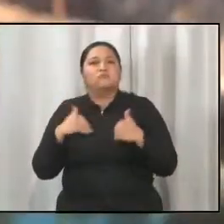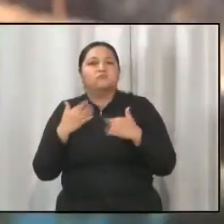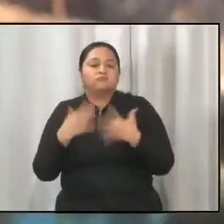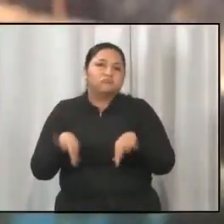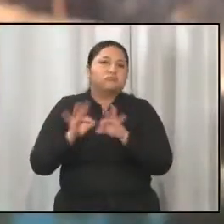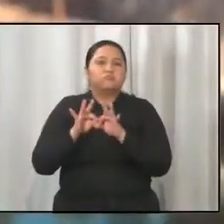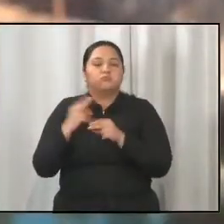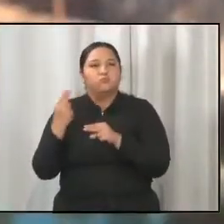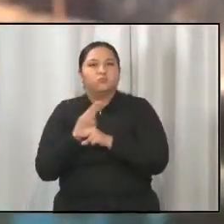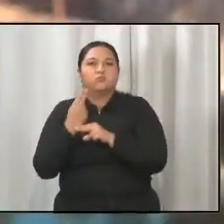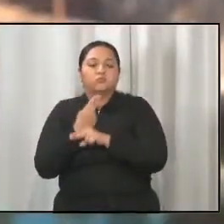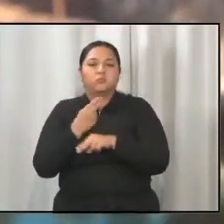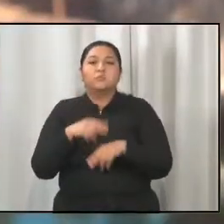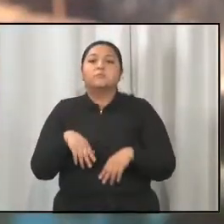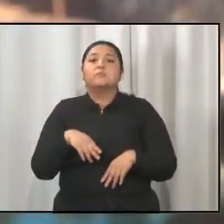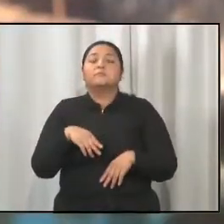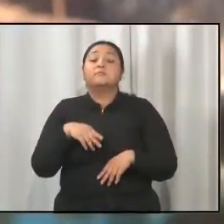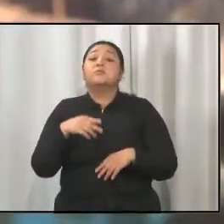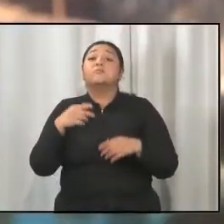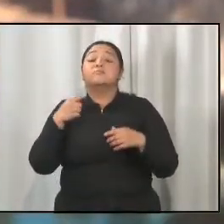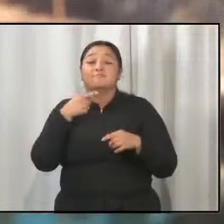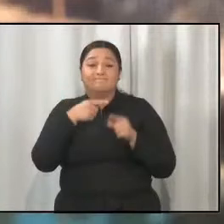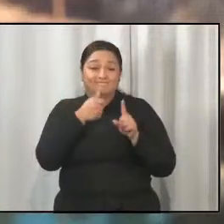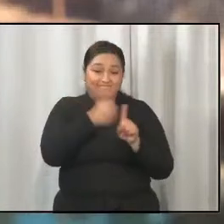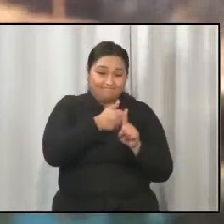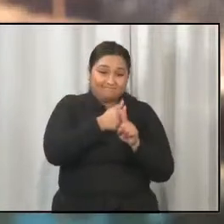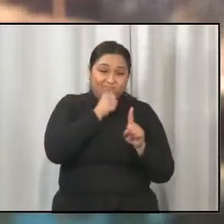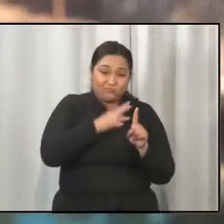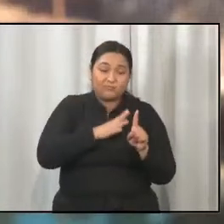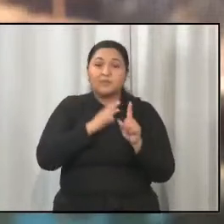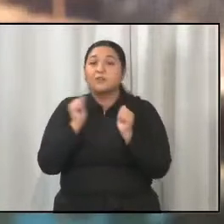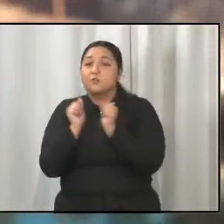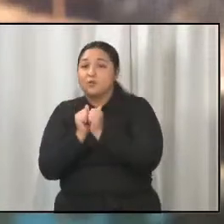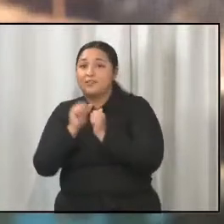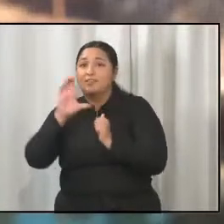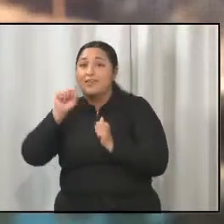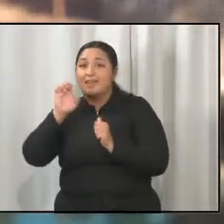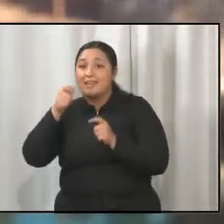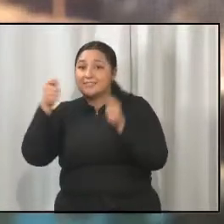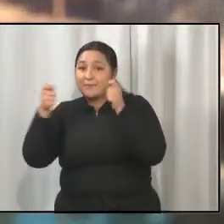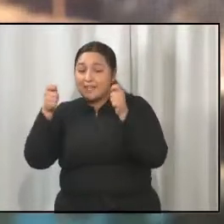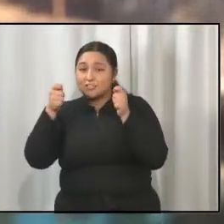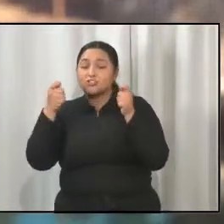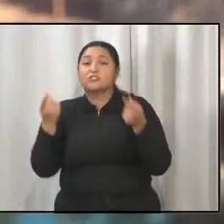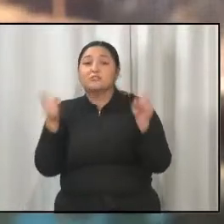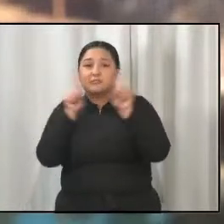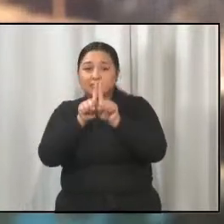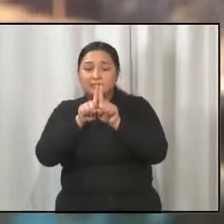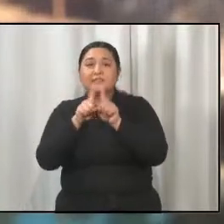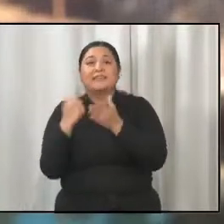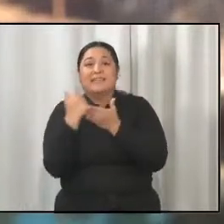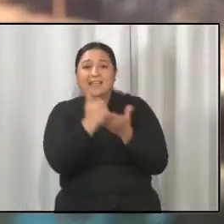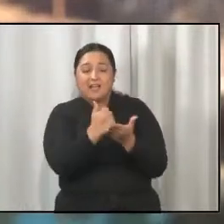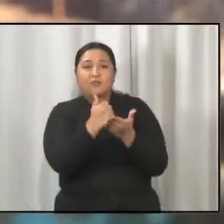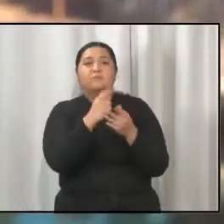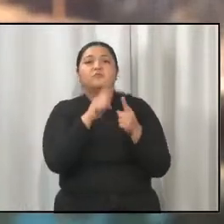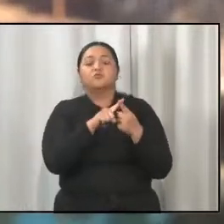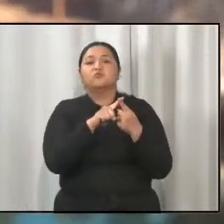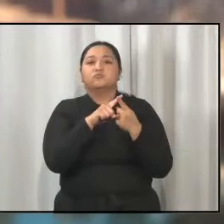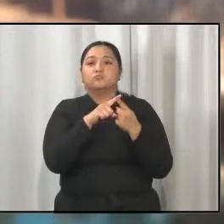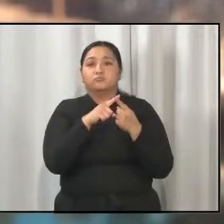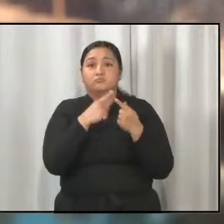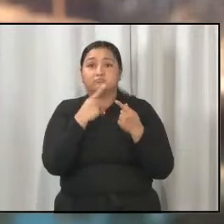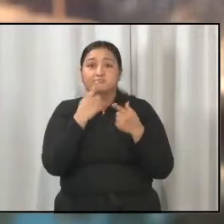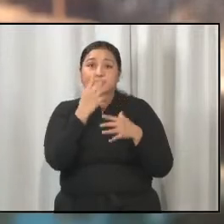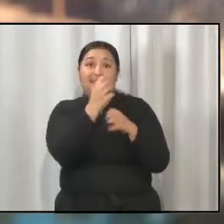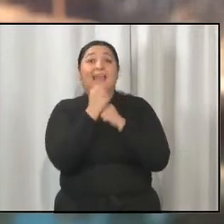Veta, in working with her case manager, was able to get linked into our housing opportunity pool and ultimately was able to receive